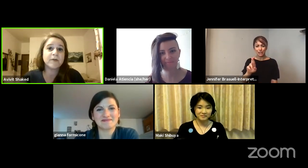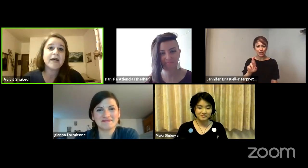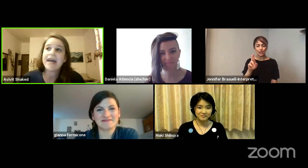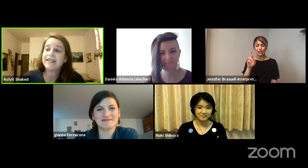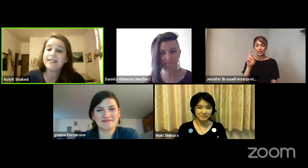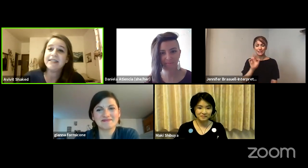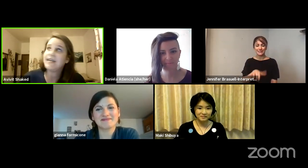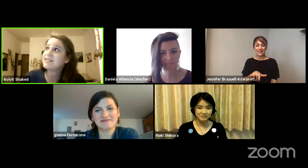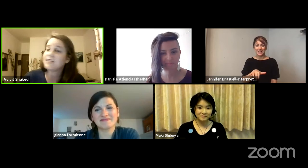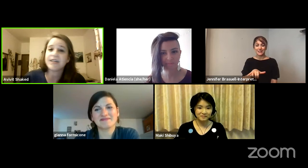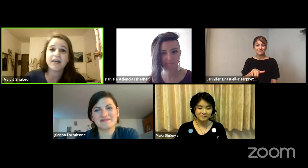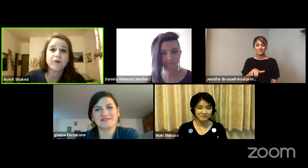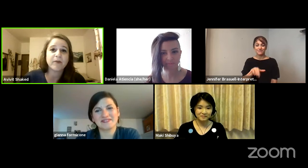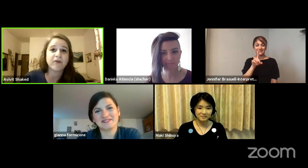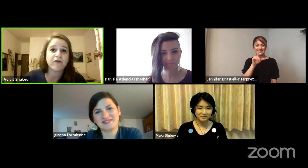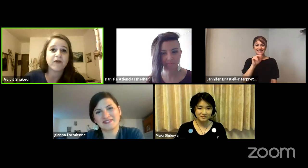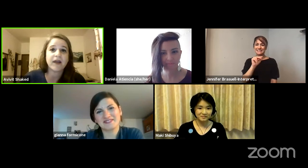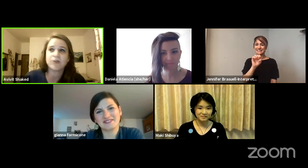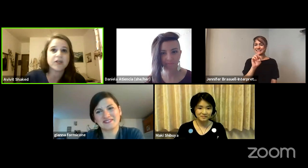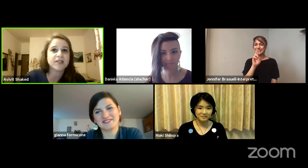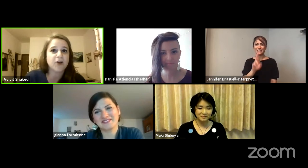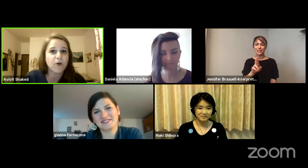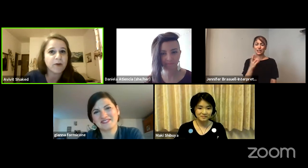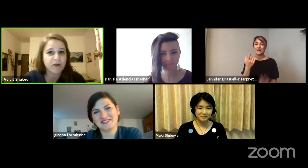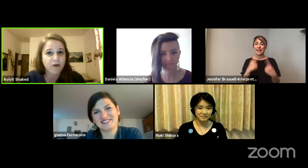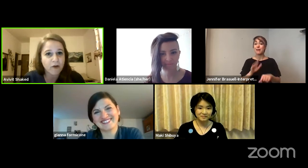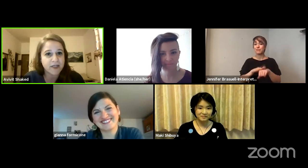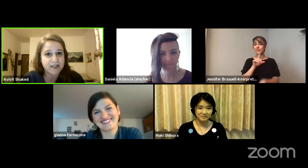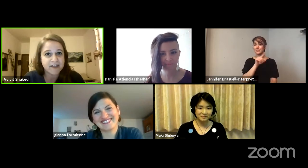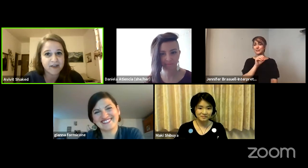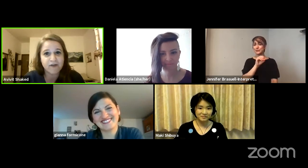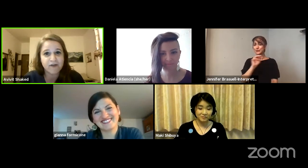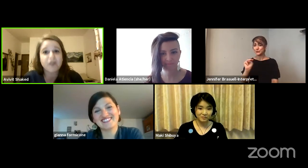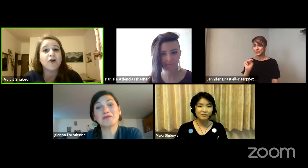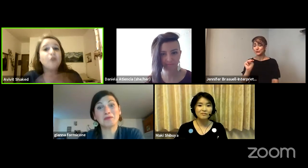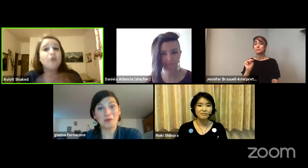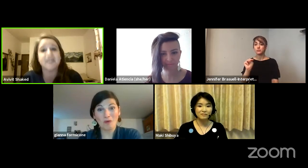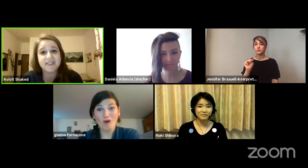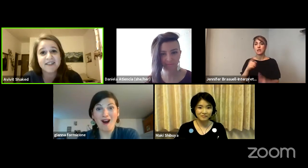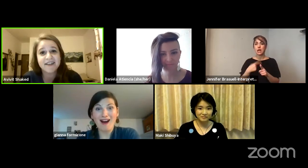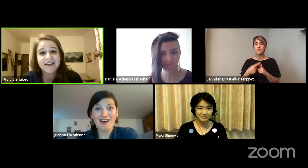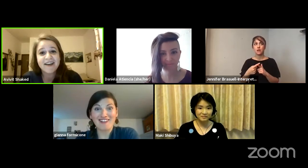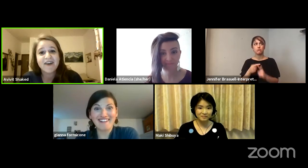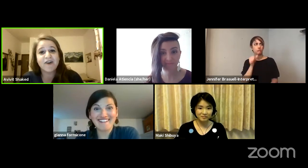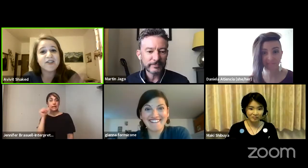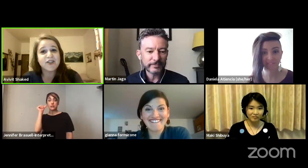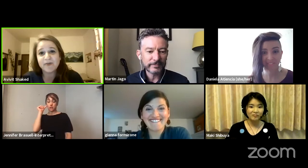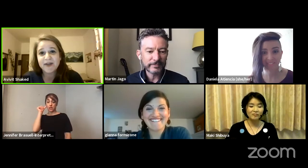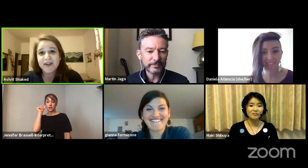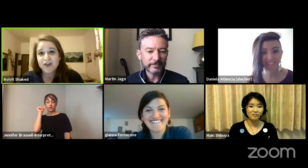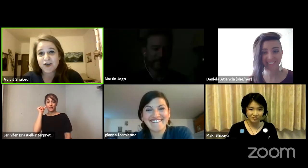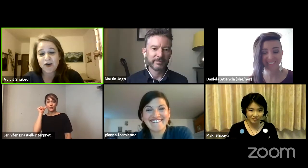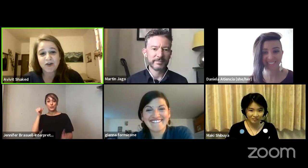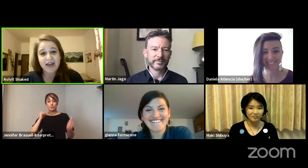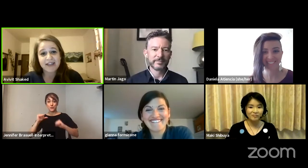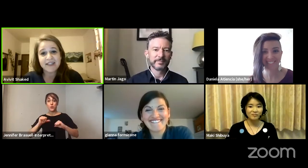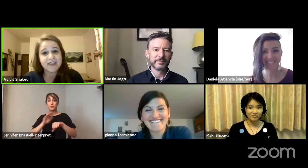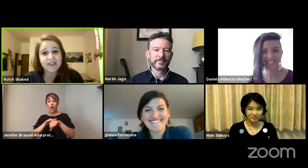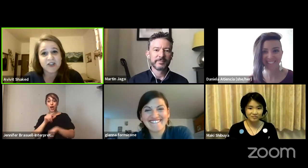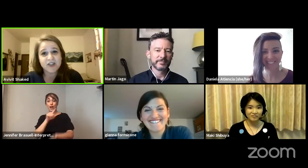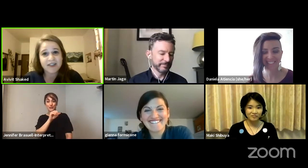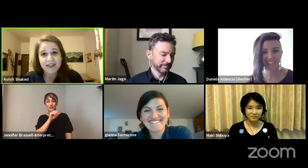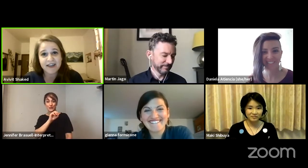Zoom. And yesterday, 2 days ago, we performed it in front of an audience on Zoom. So that's